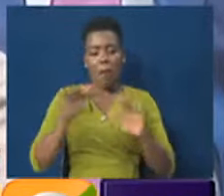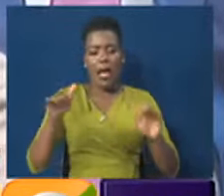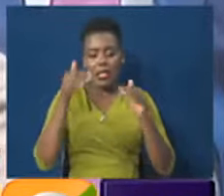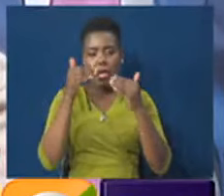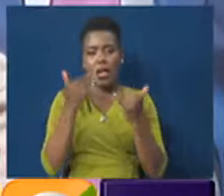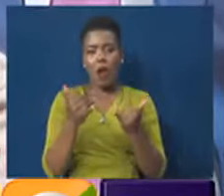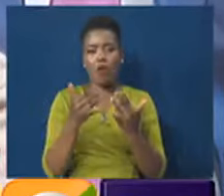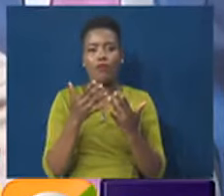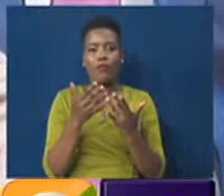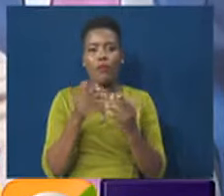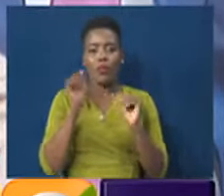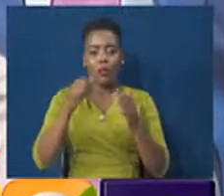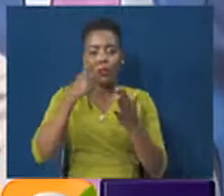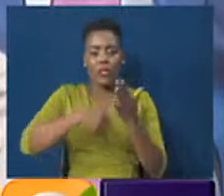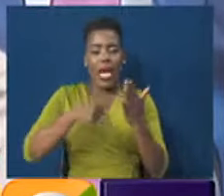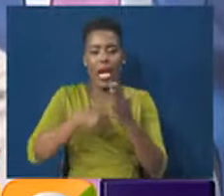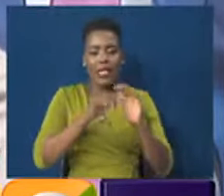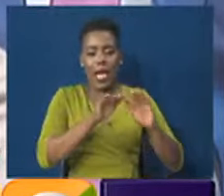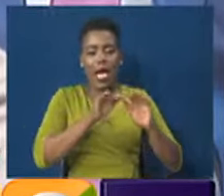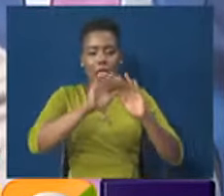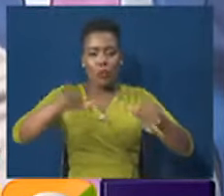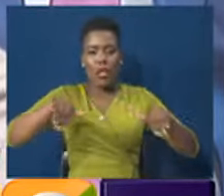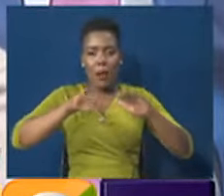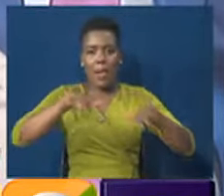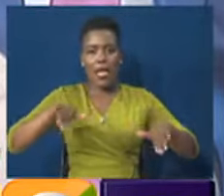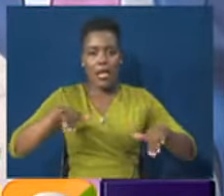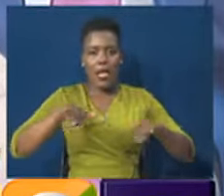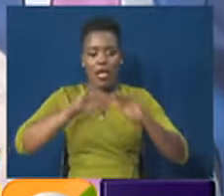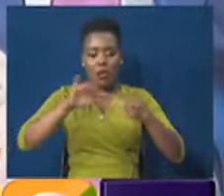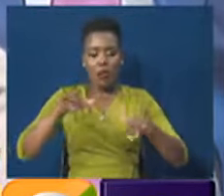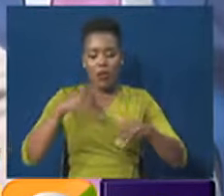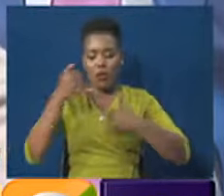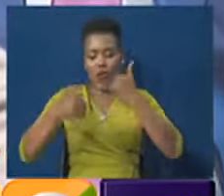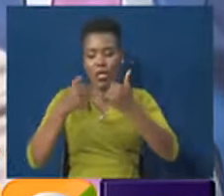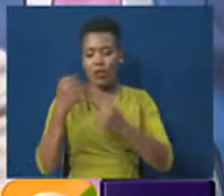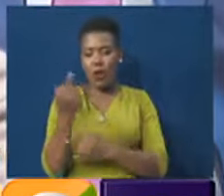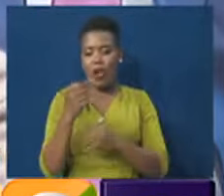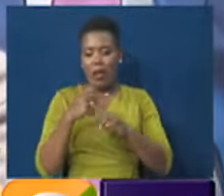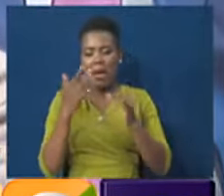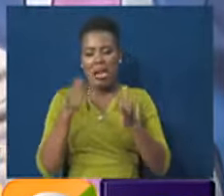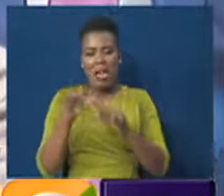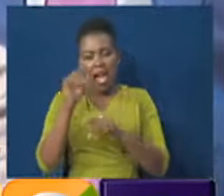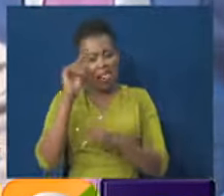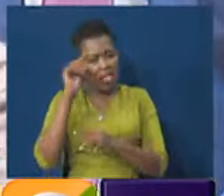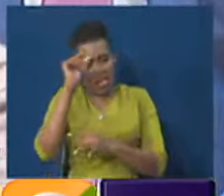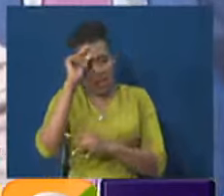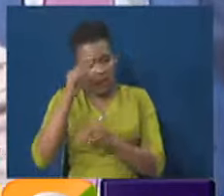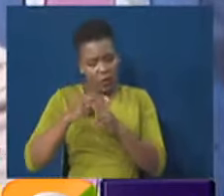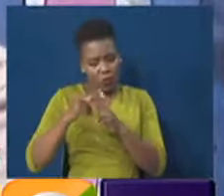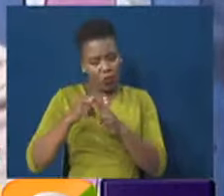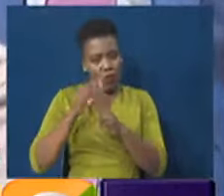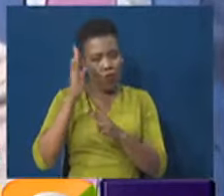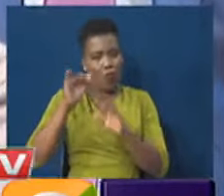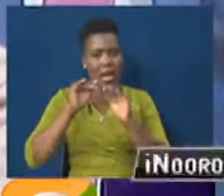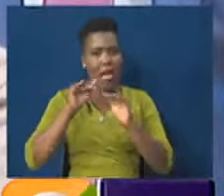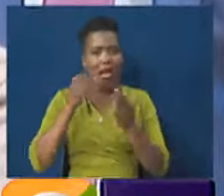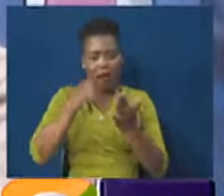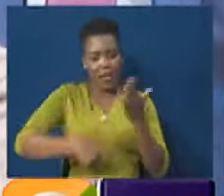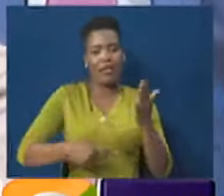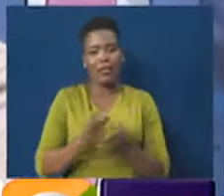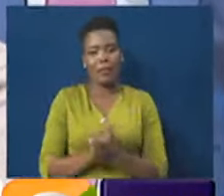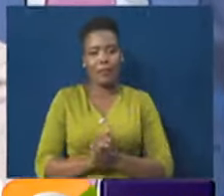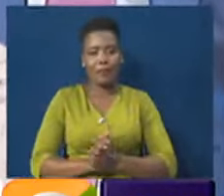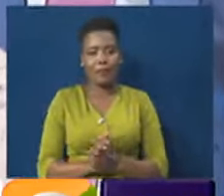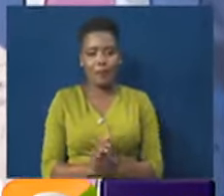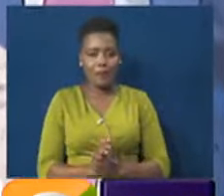point where we're going to even tax swimming. Swimming, which somebody sees as a luxury, but in essence, it's more of a life skill. It can save your life. It's